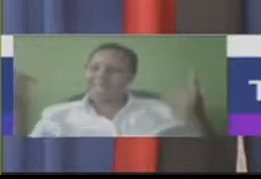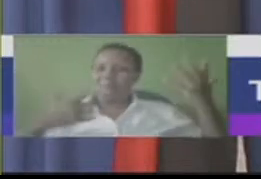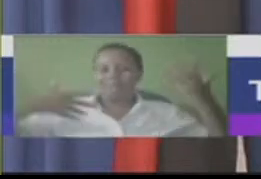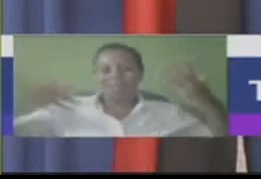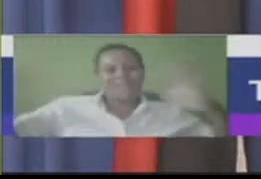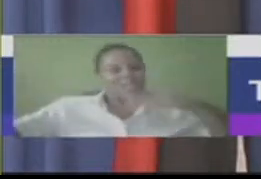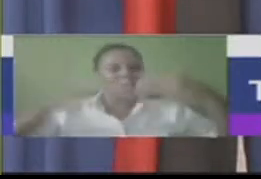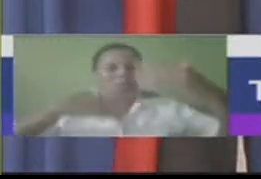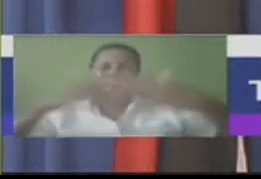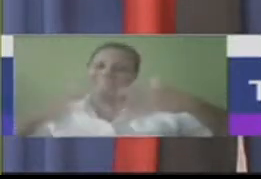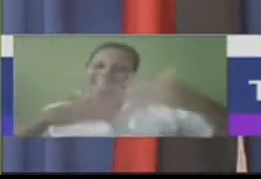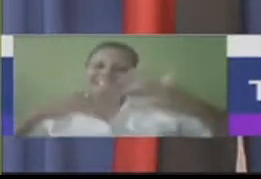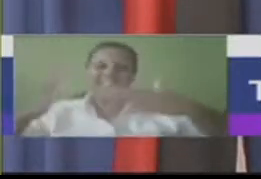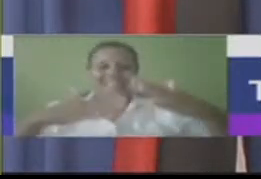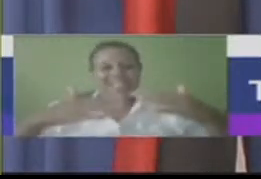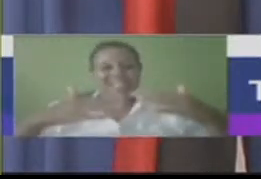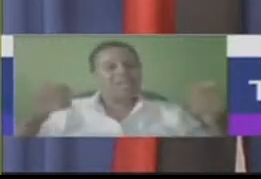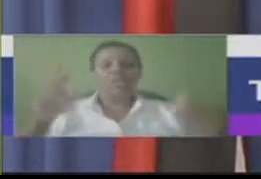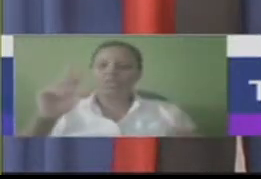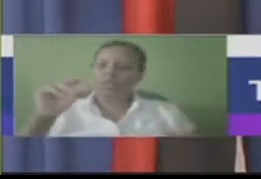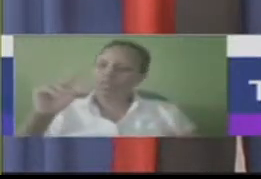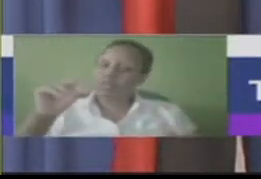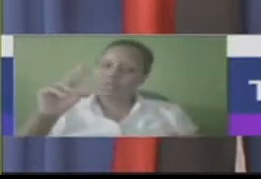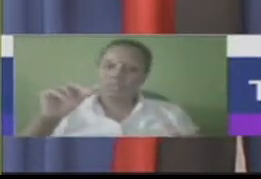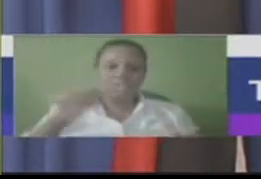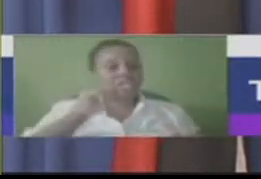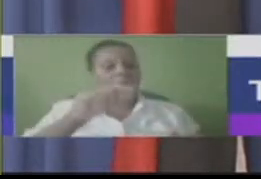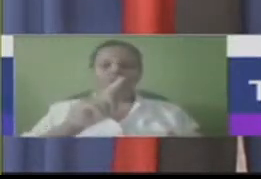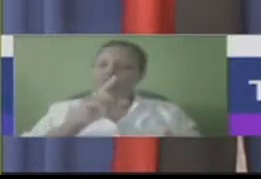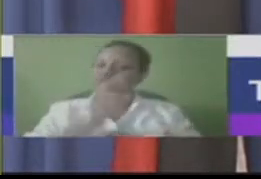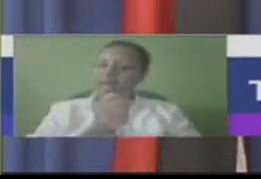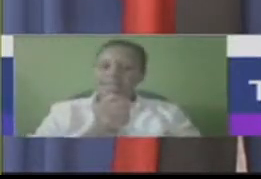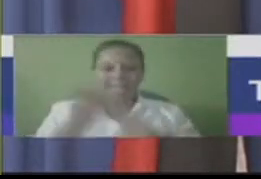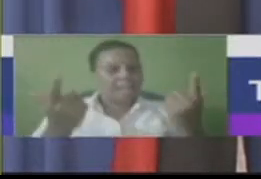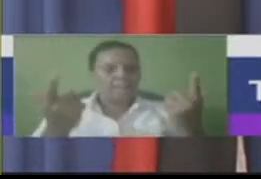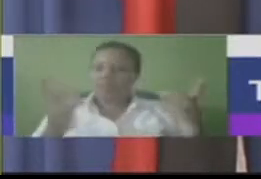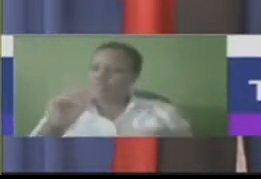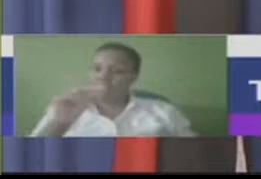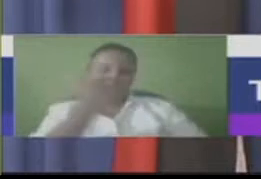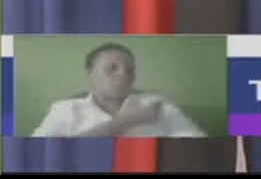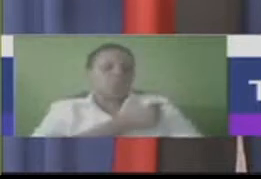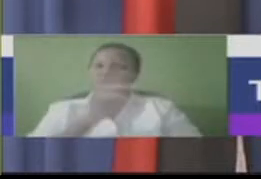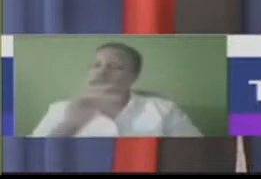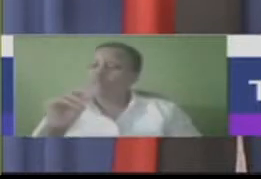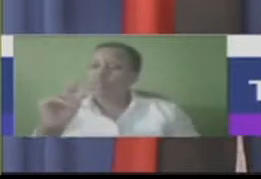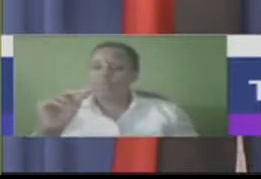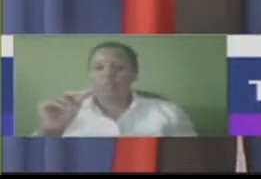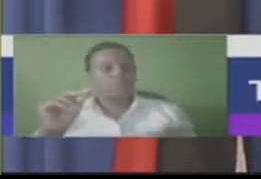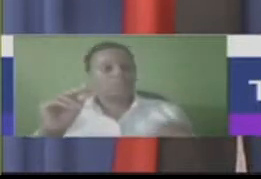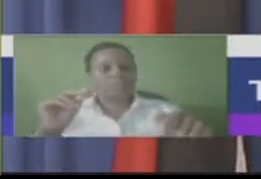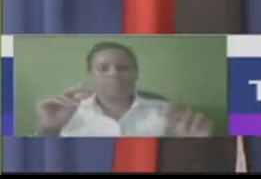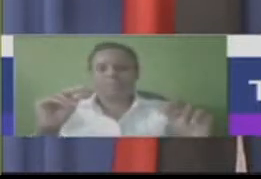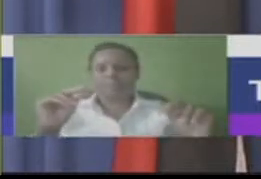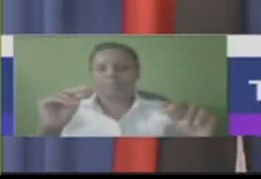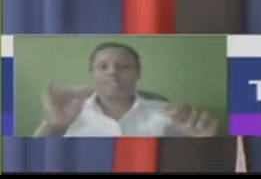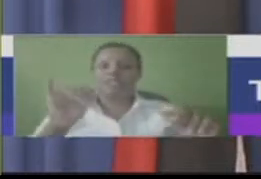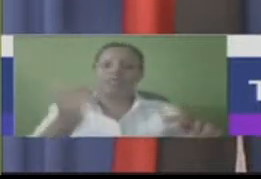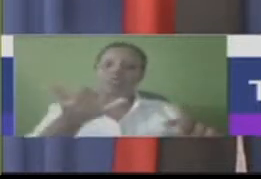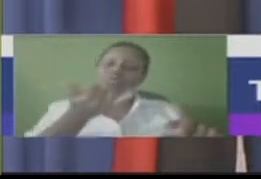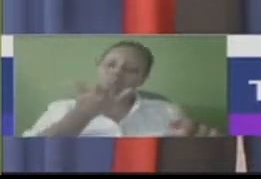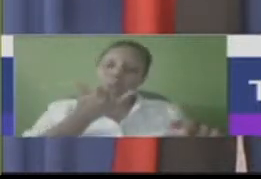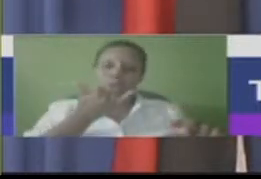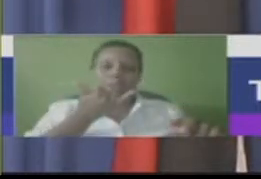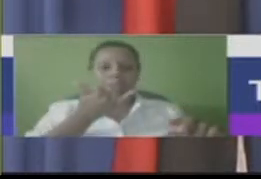are better able to deal with an infection. So we still have to work to avoid the infection. And